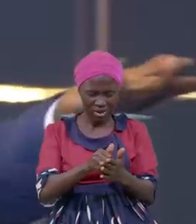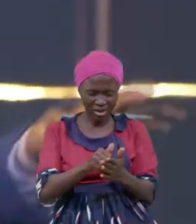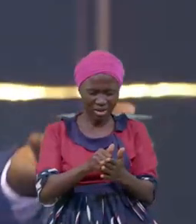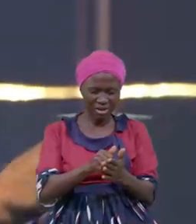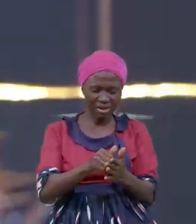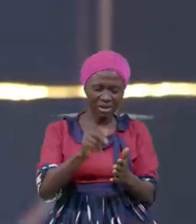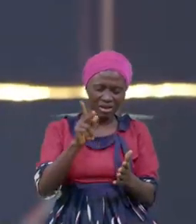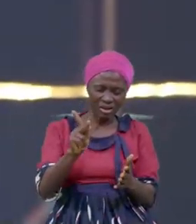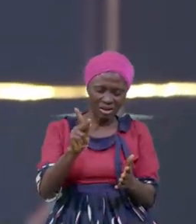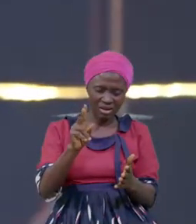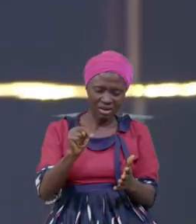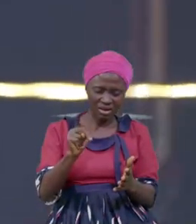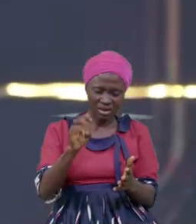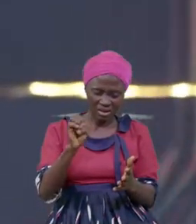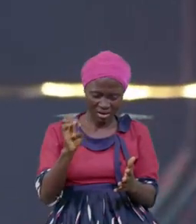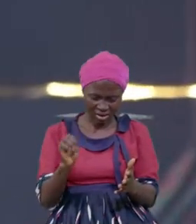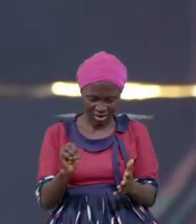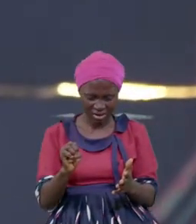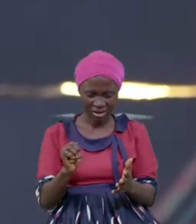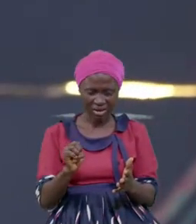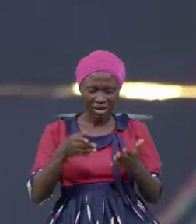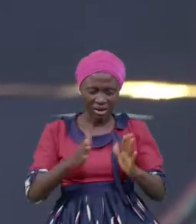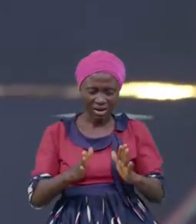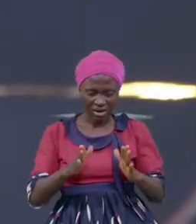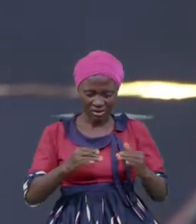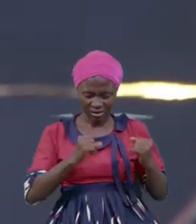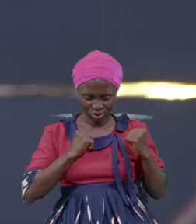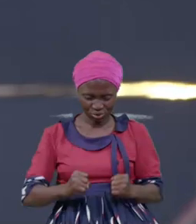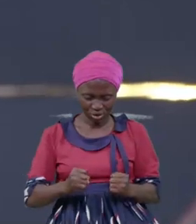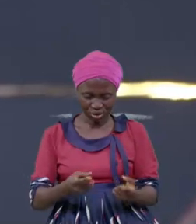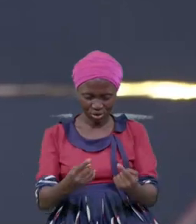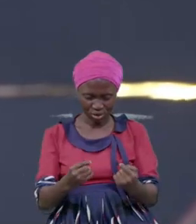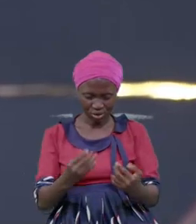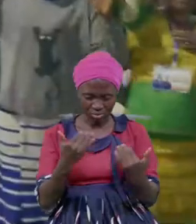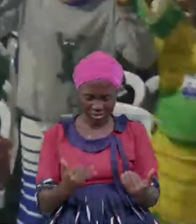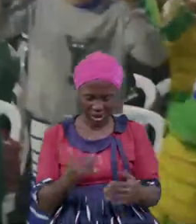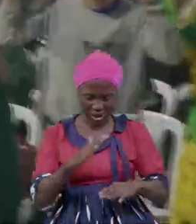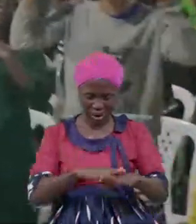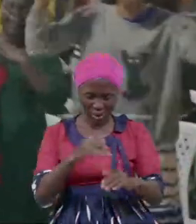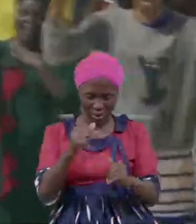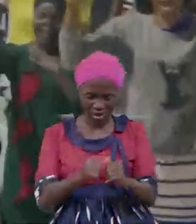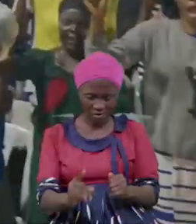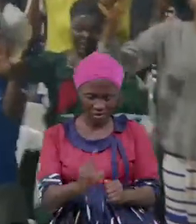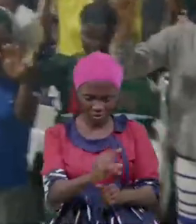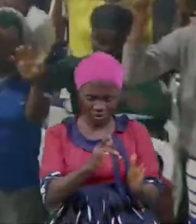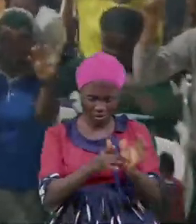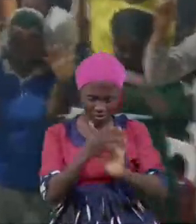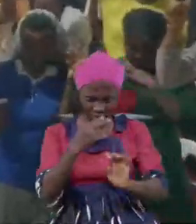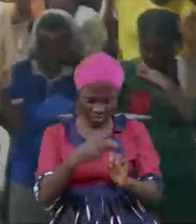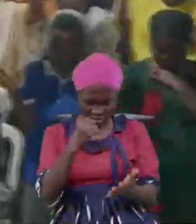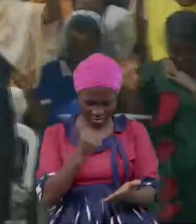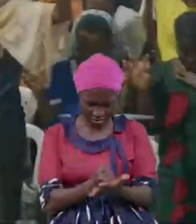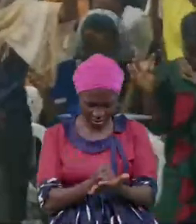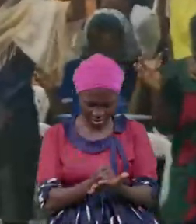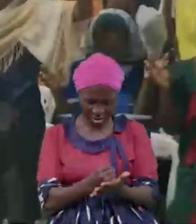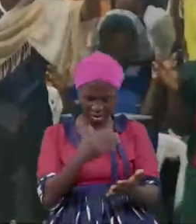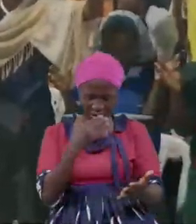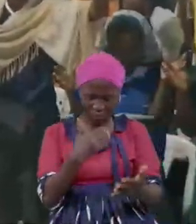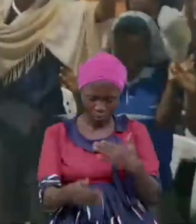come now on everyone in Jesus' name. Whatever they call